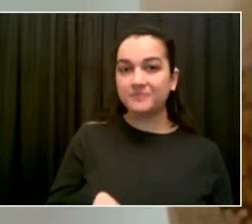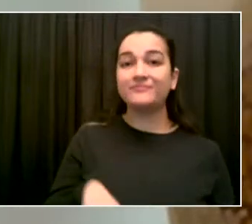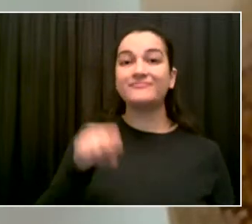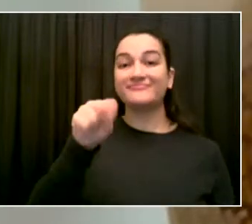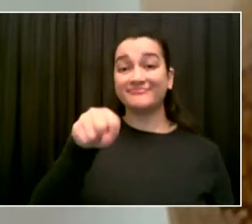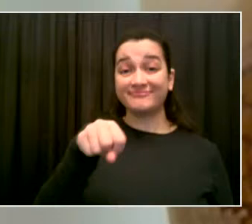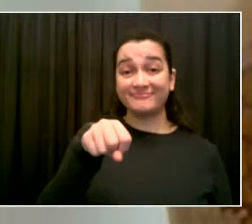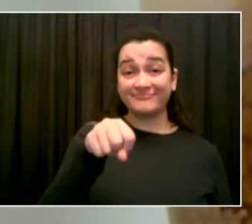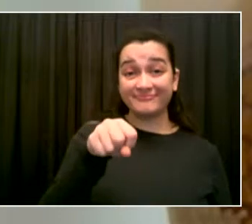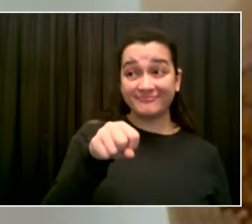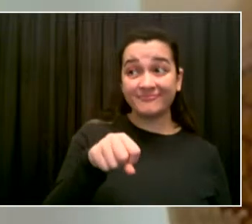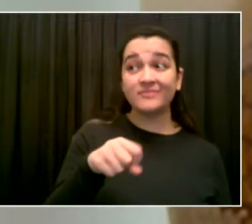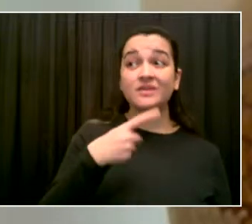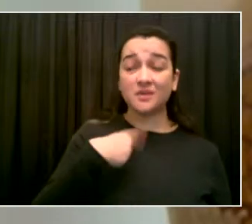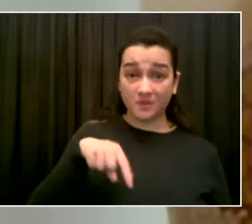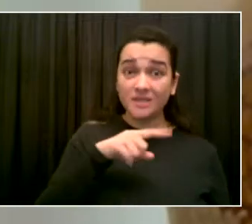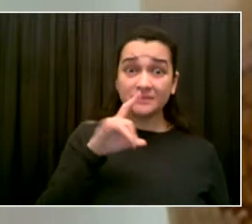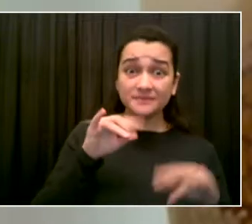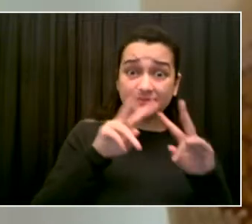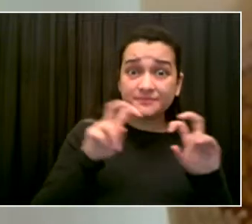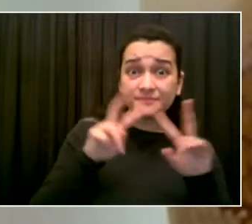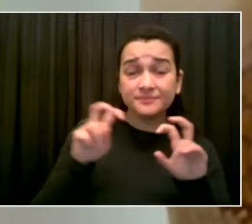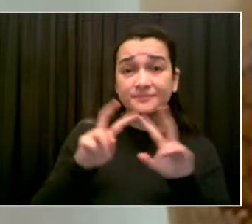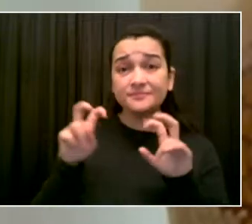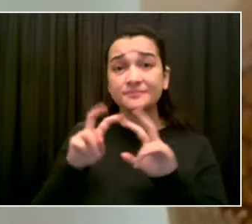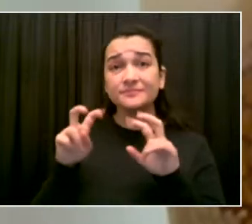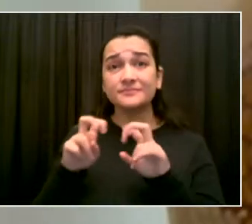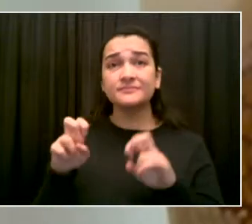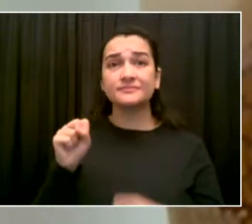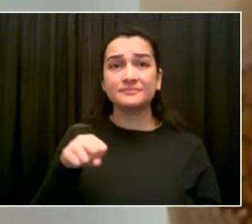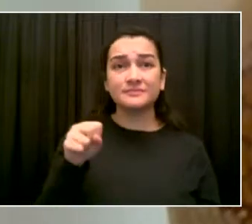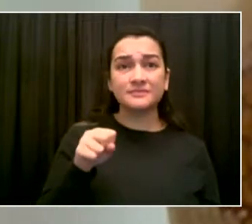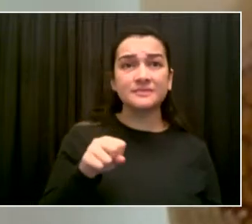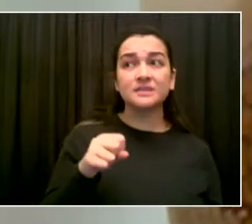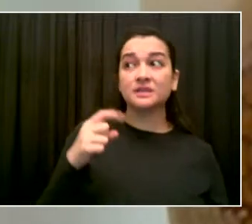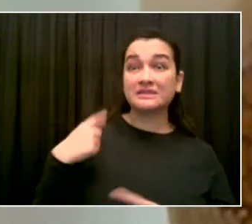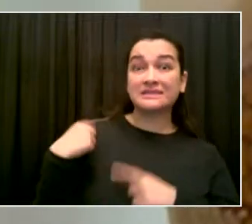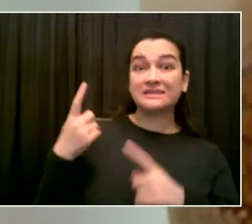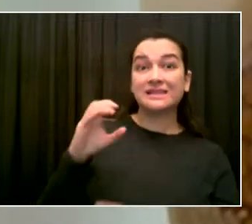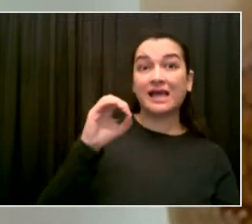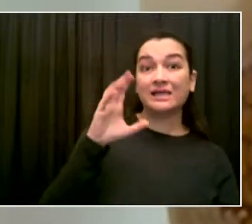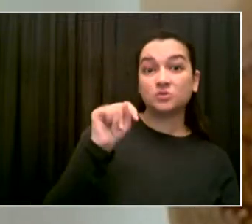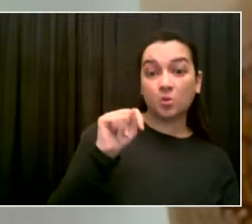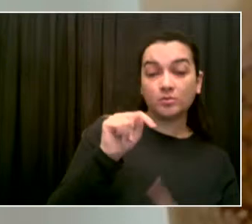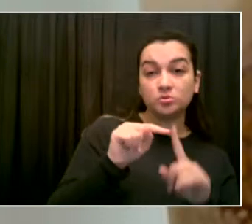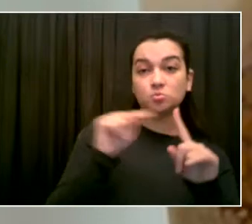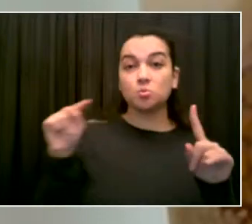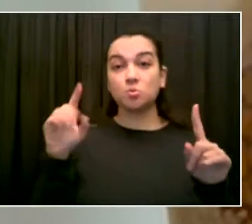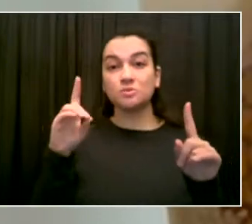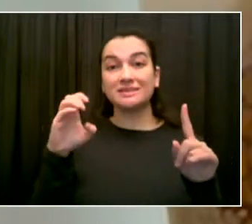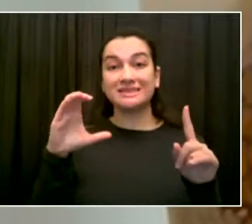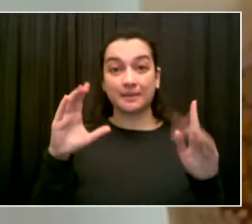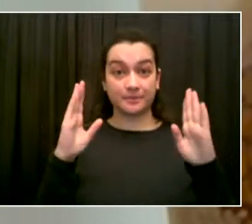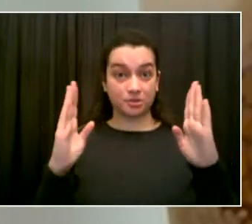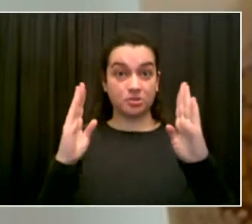cases in our schools. And we found that 78% of the events in which there was likely